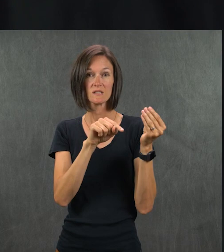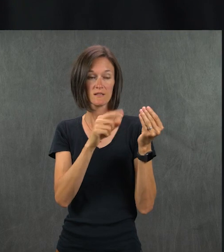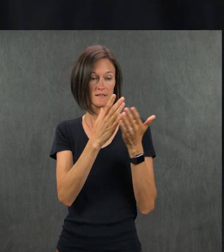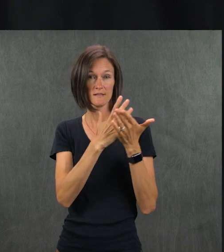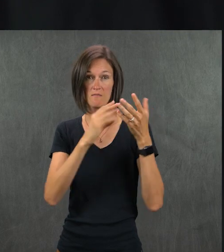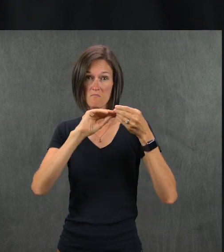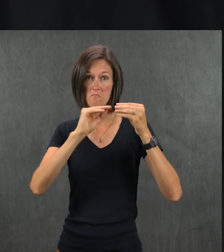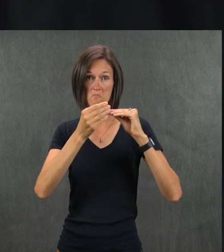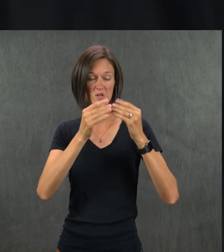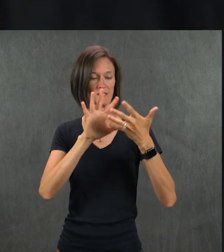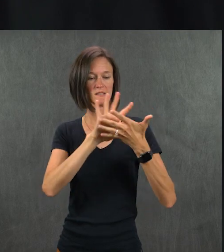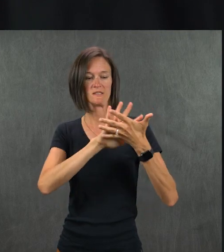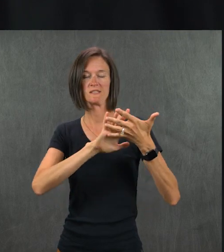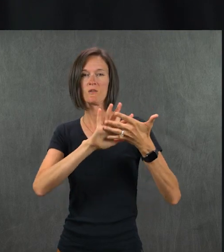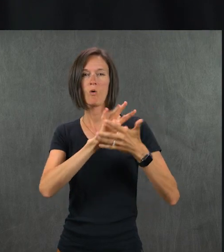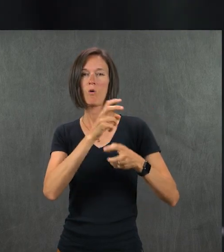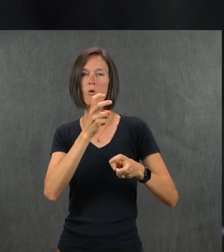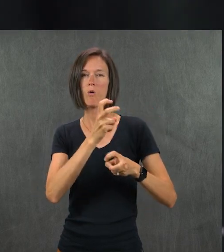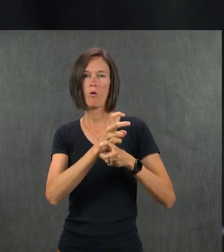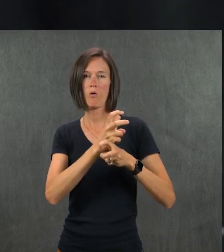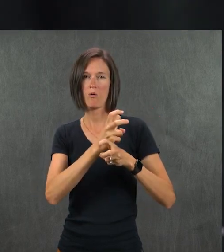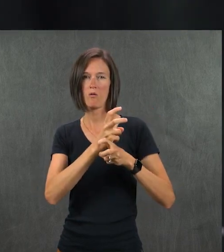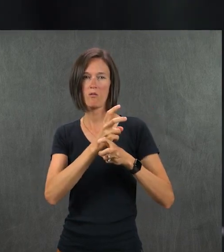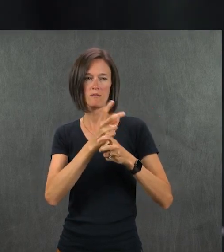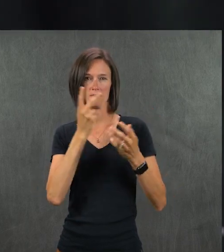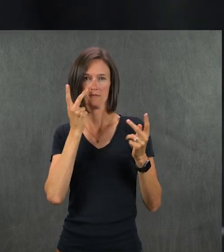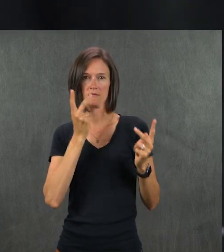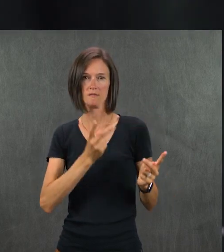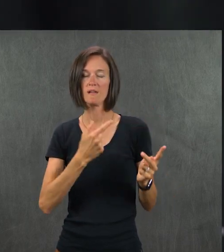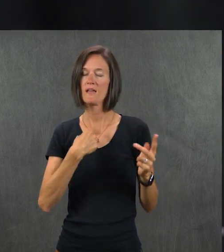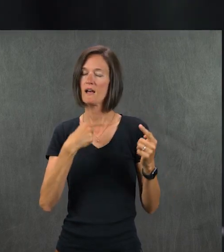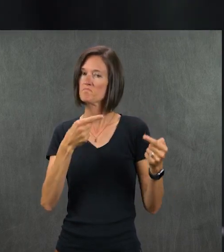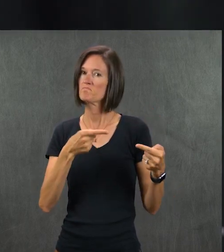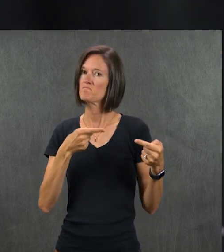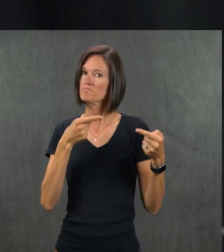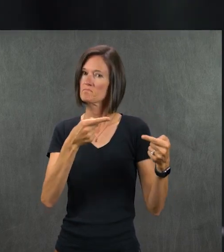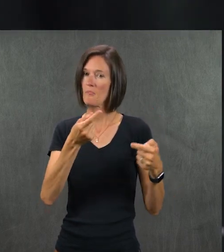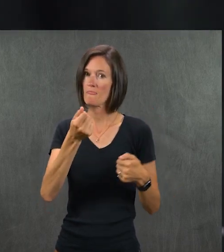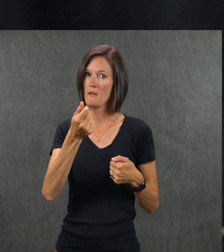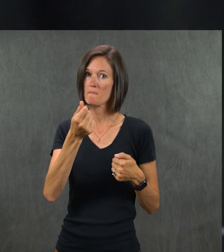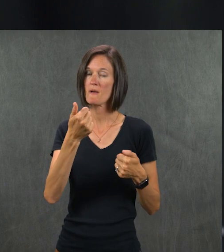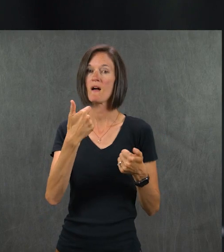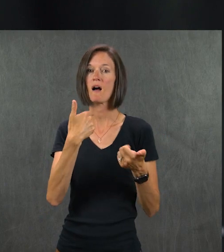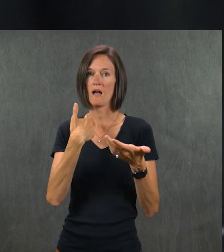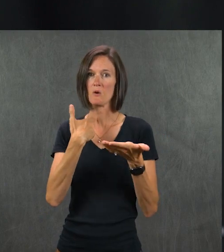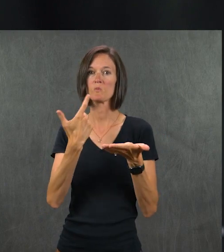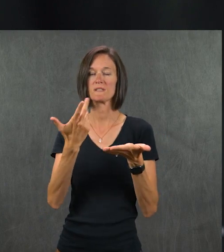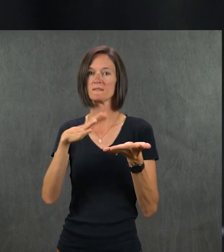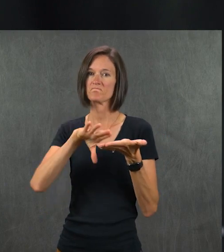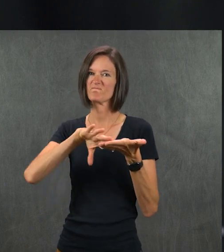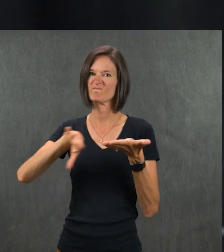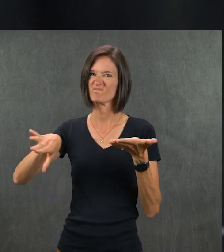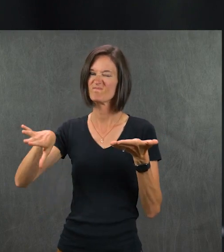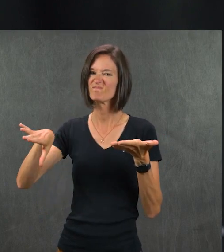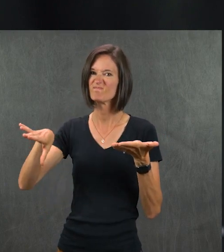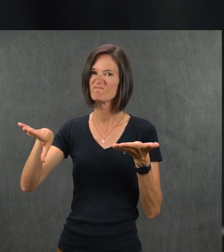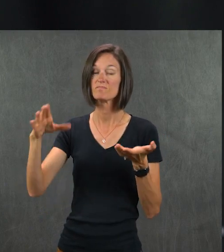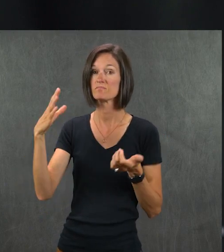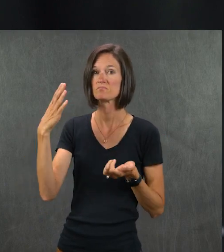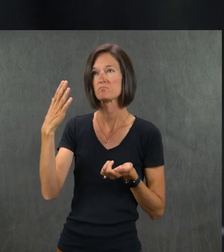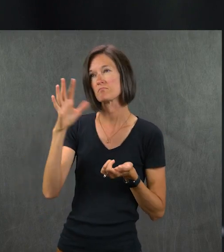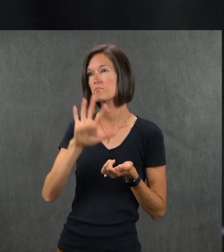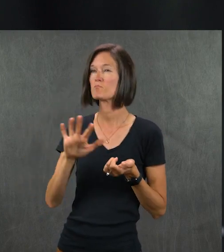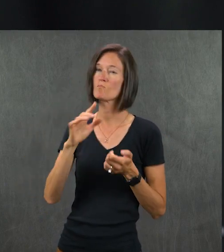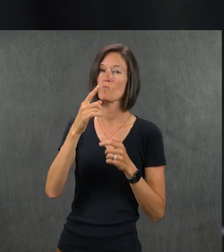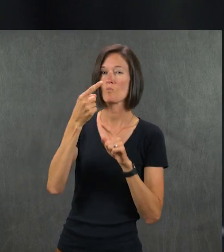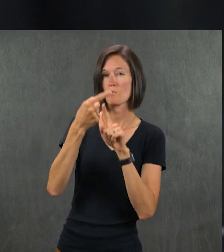were really hard for me to distinguish. And so I had a little bit of trouble with that. And I was let go from that job only after